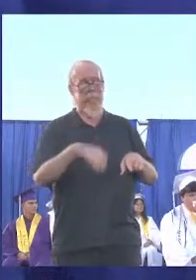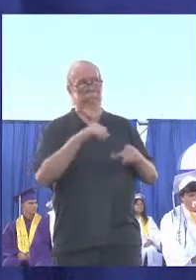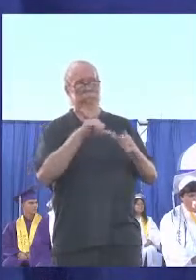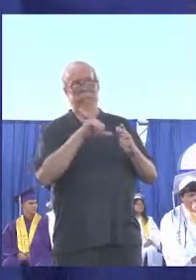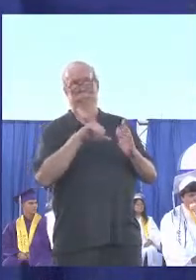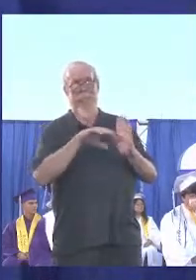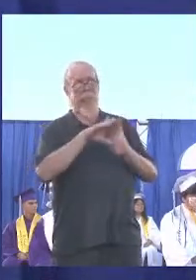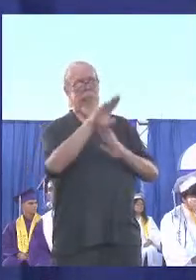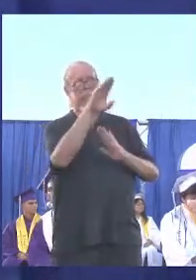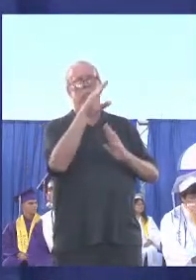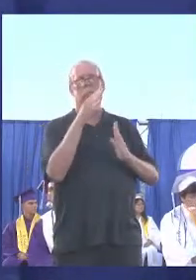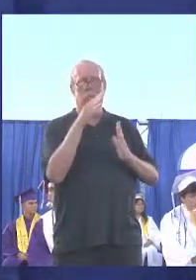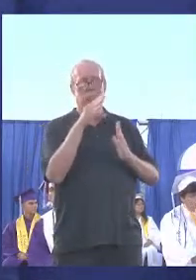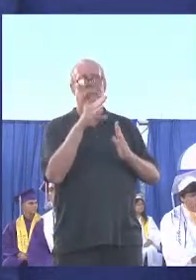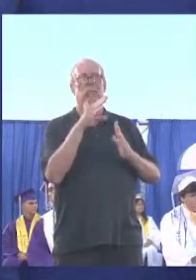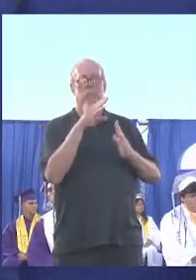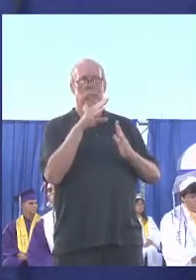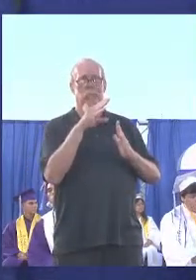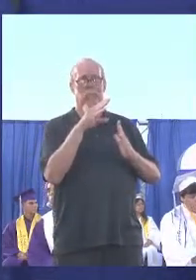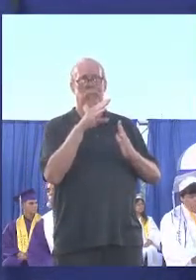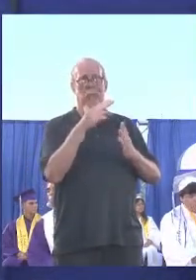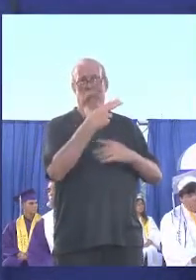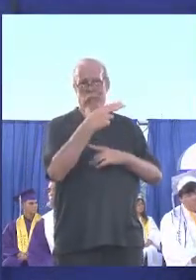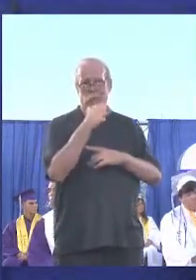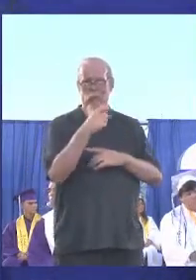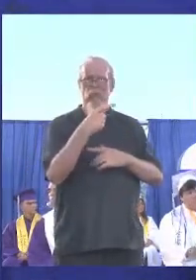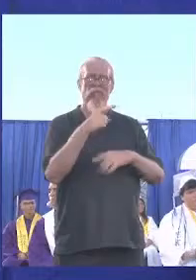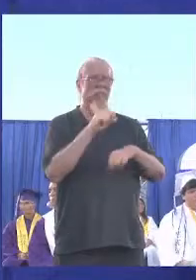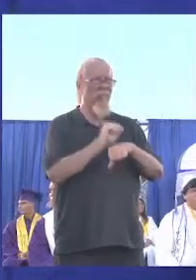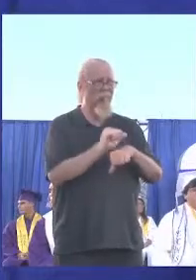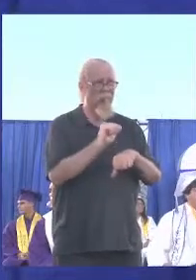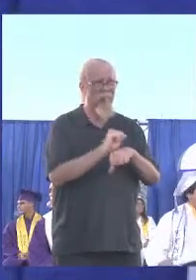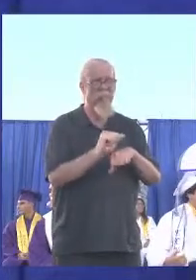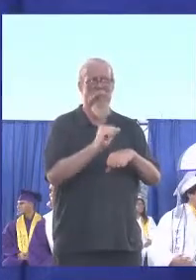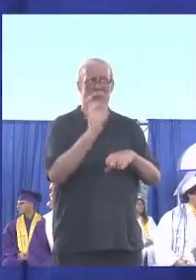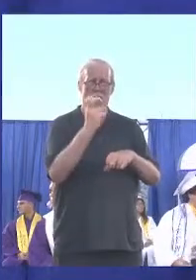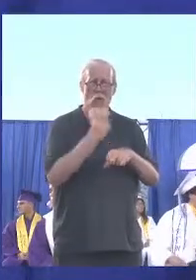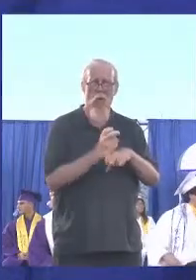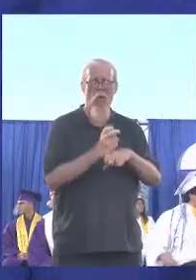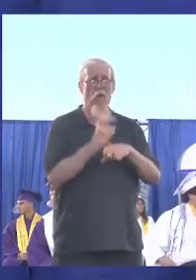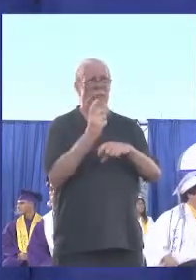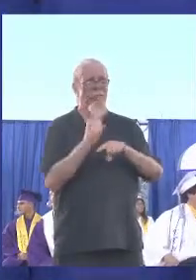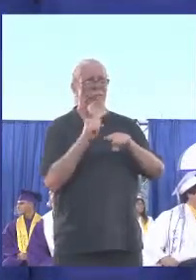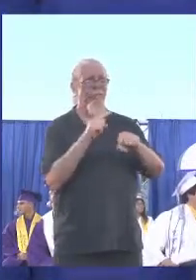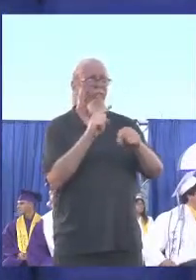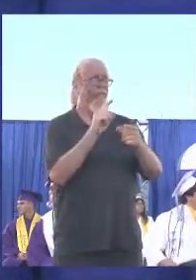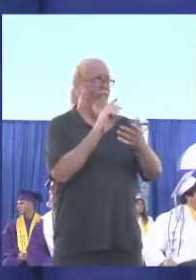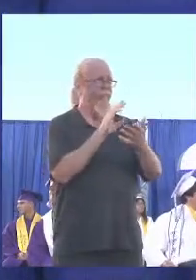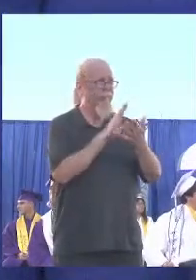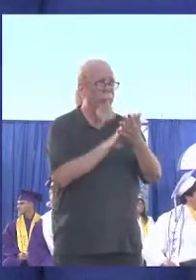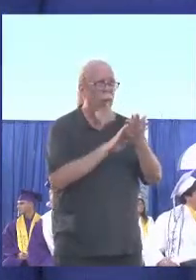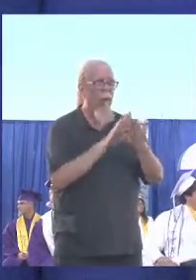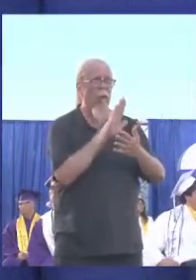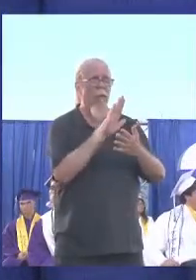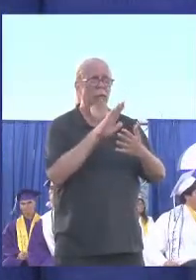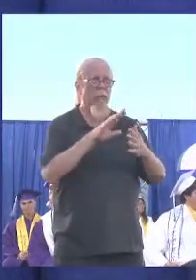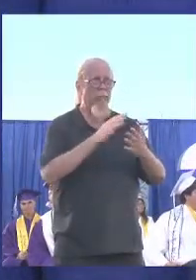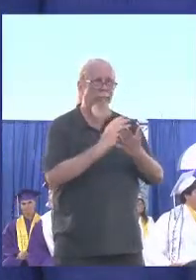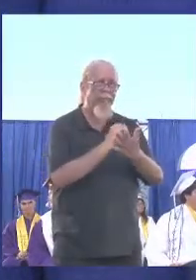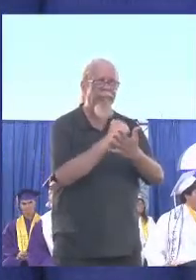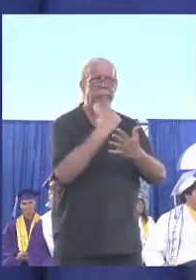college program. She has worked diligently to earn the distinction of Brackenridge High School's Class